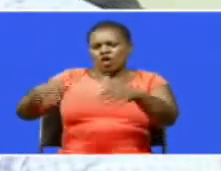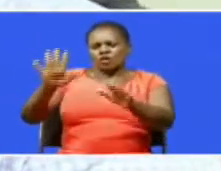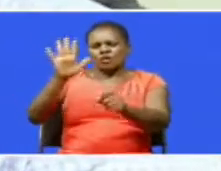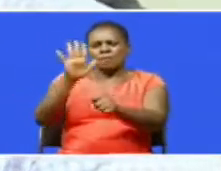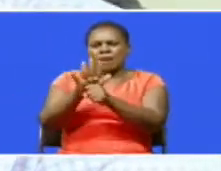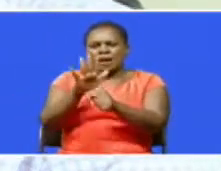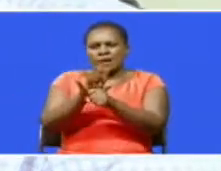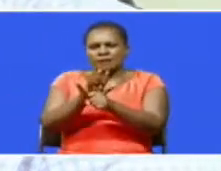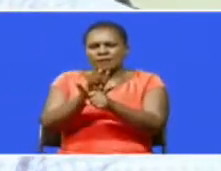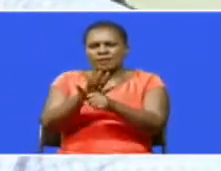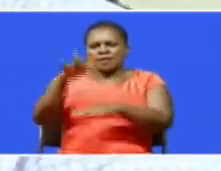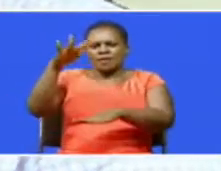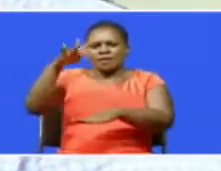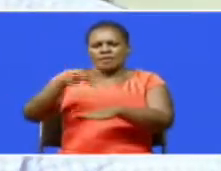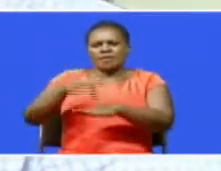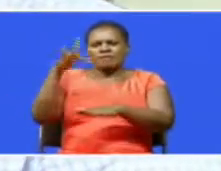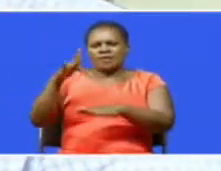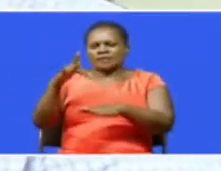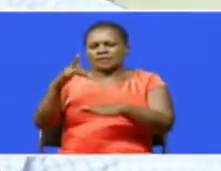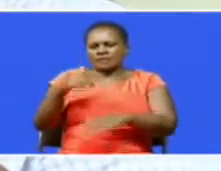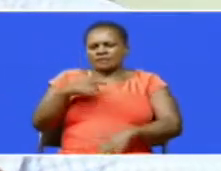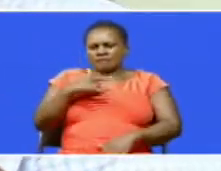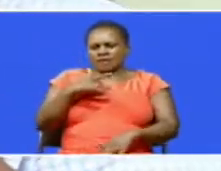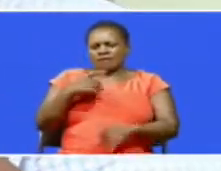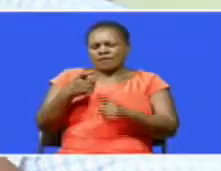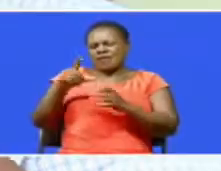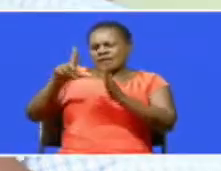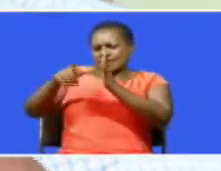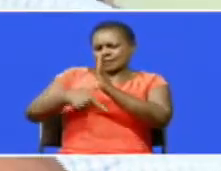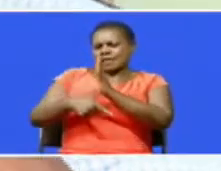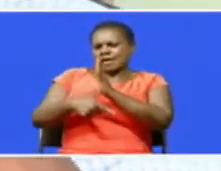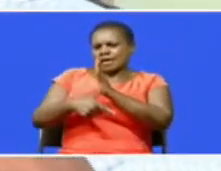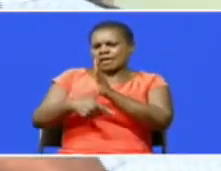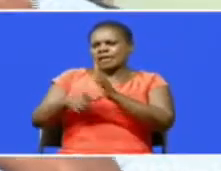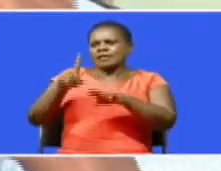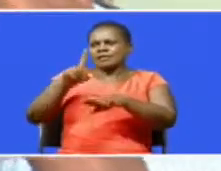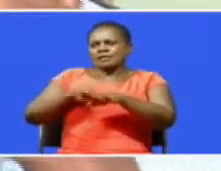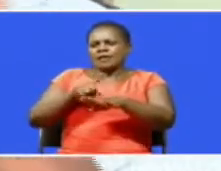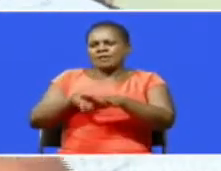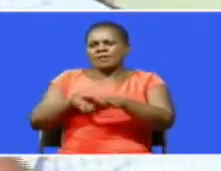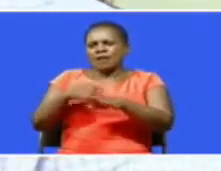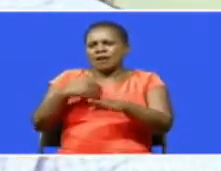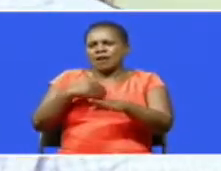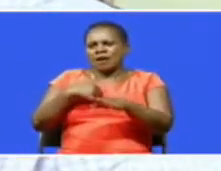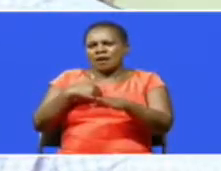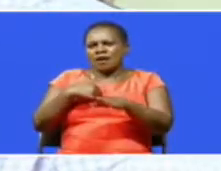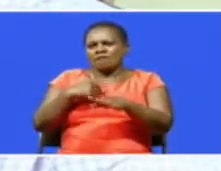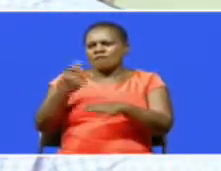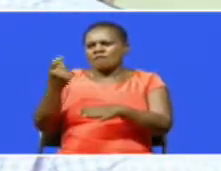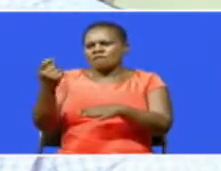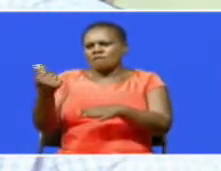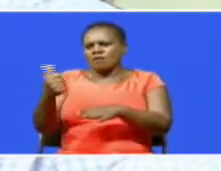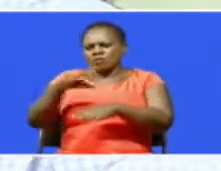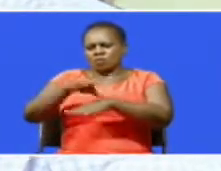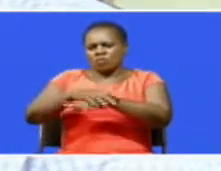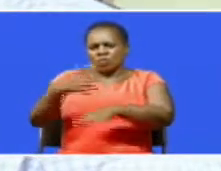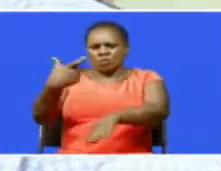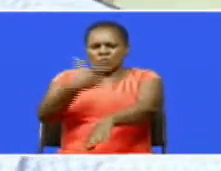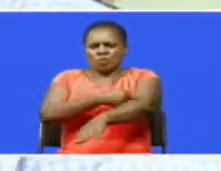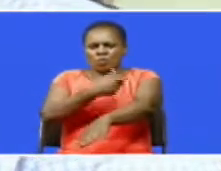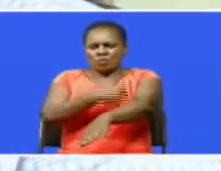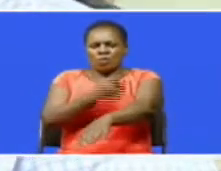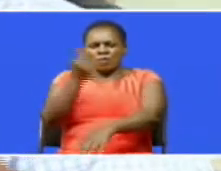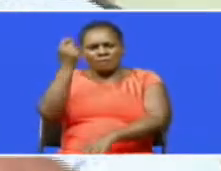lot. The effects of this will be felt probably later when you have lower coverage for immunizations